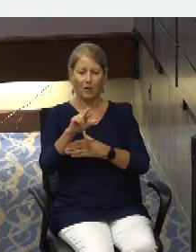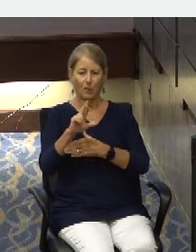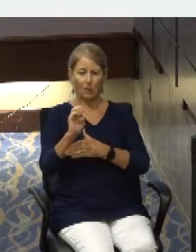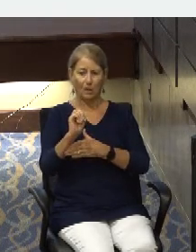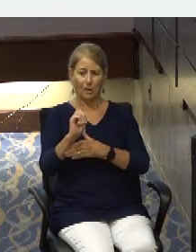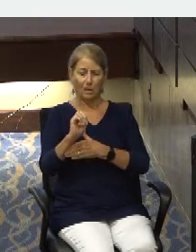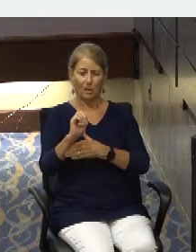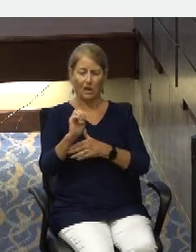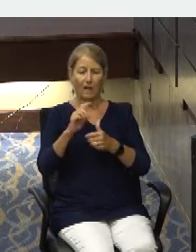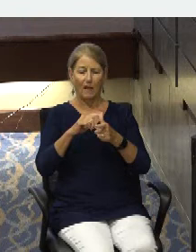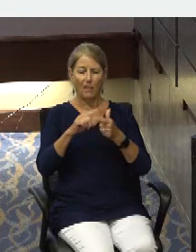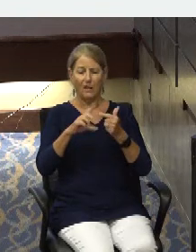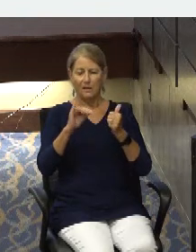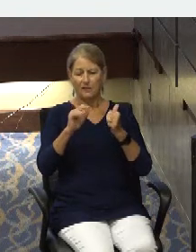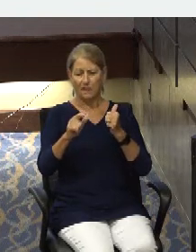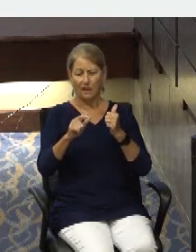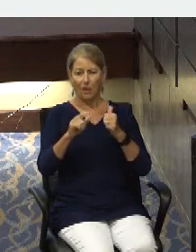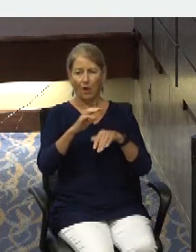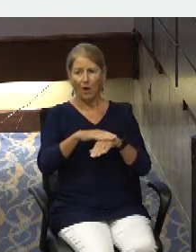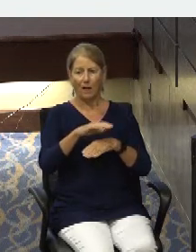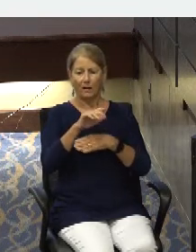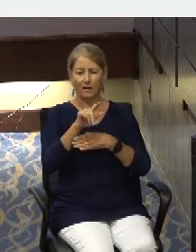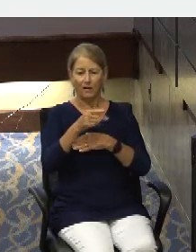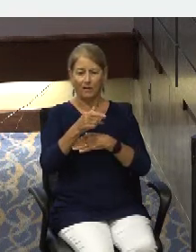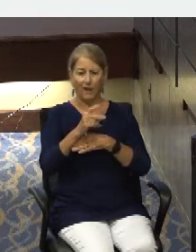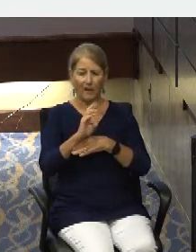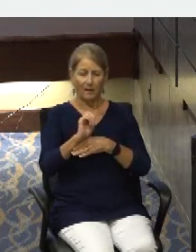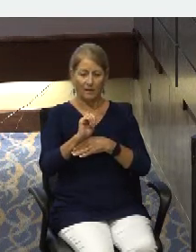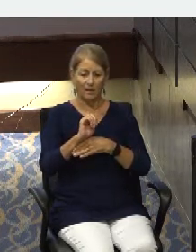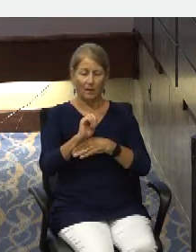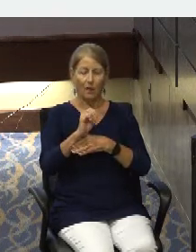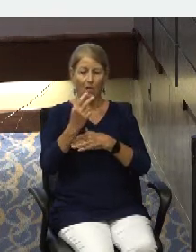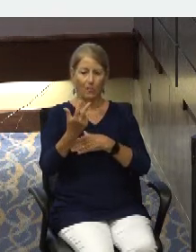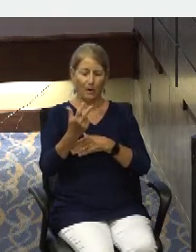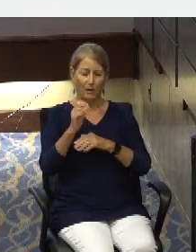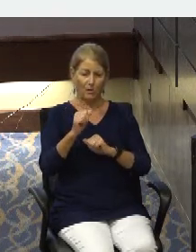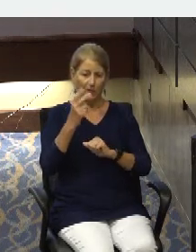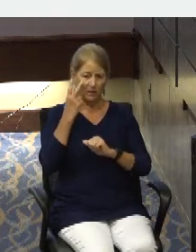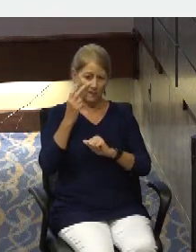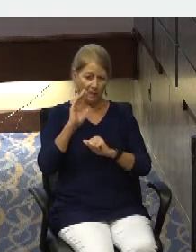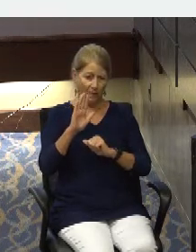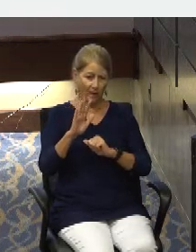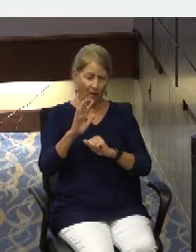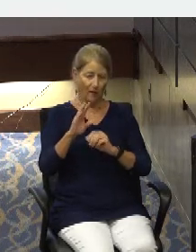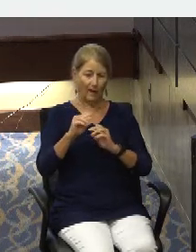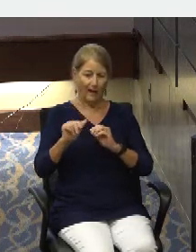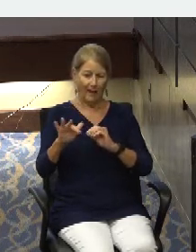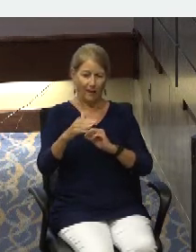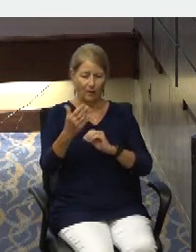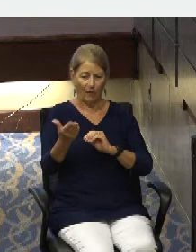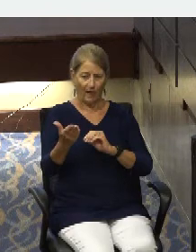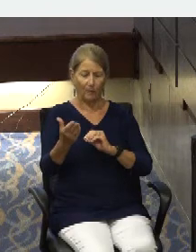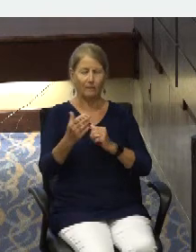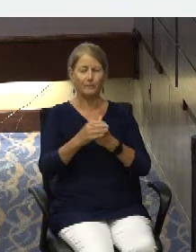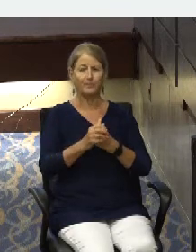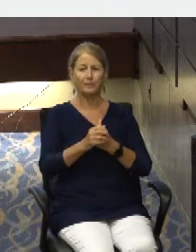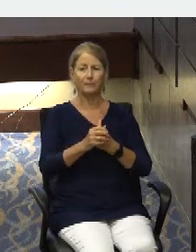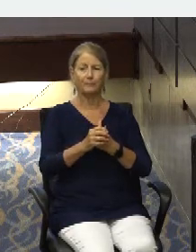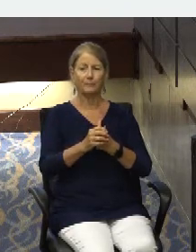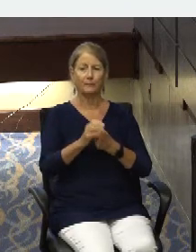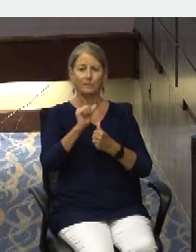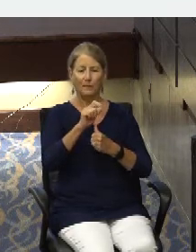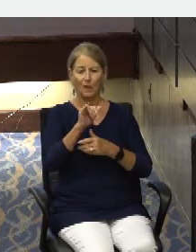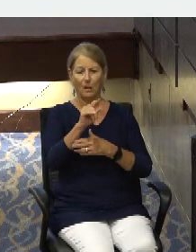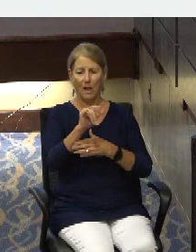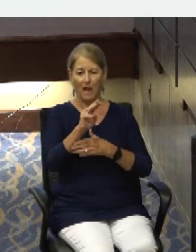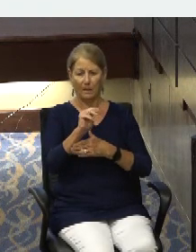And then some details on Phase 3 for what they're proposing. You can see their acreage there and all of the items that they're